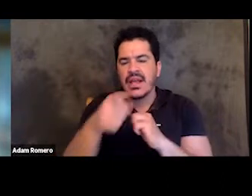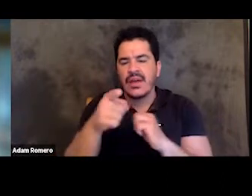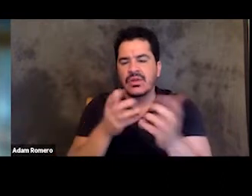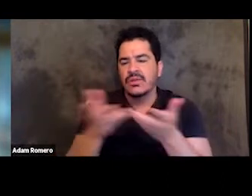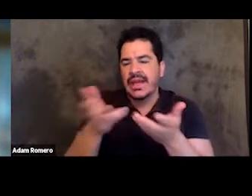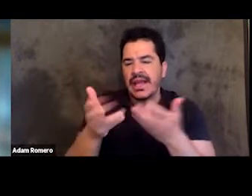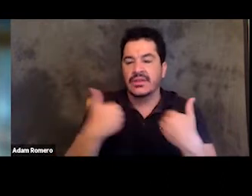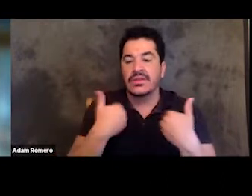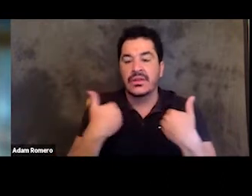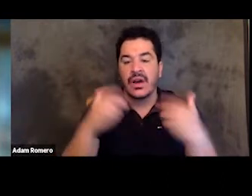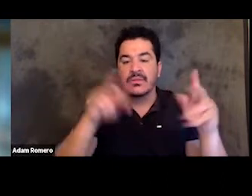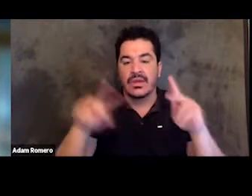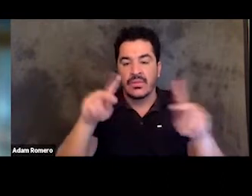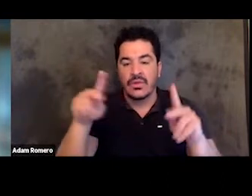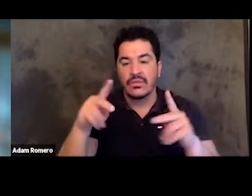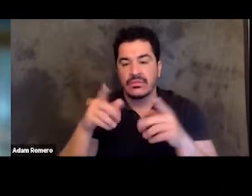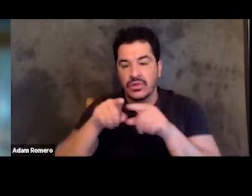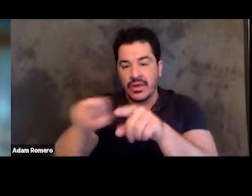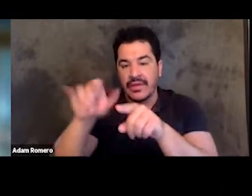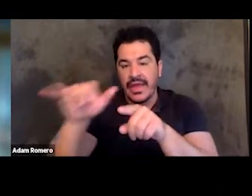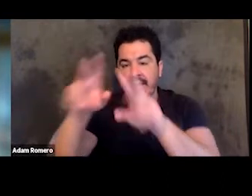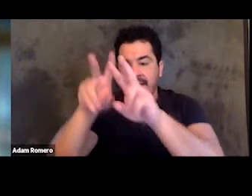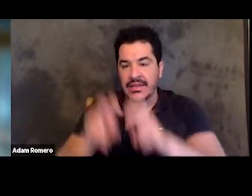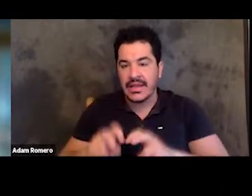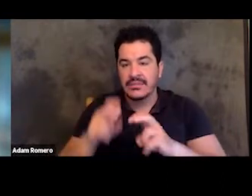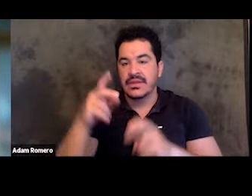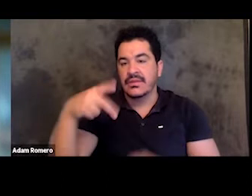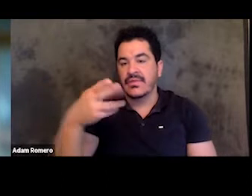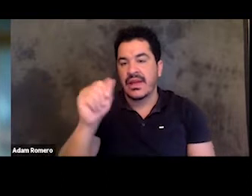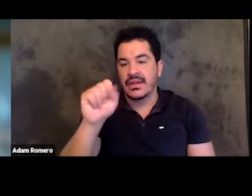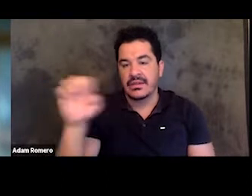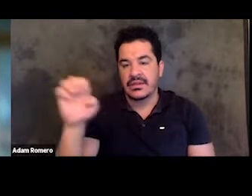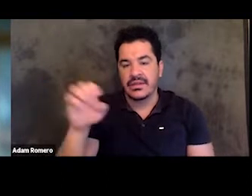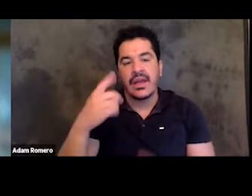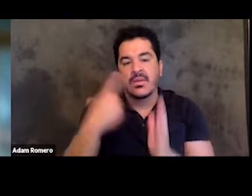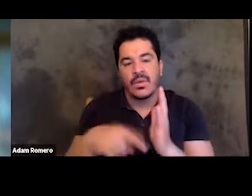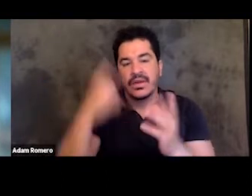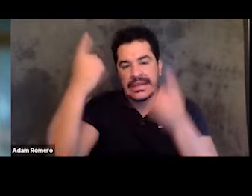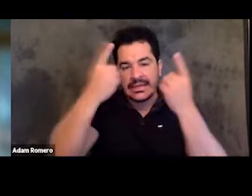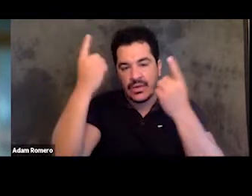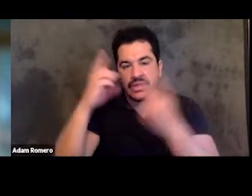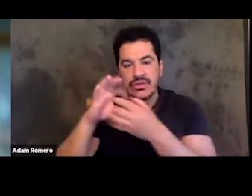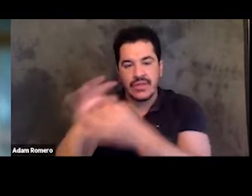in that assessment phase? And what are the MHPSS considerations around youth engagement?